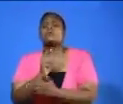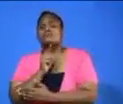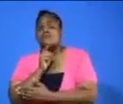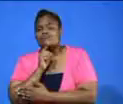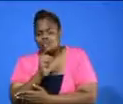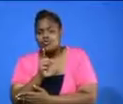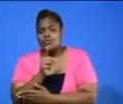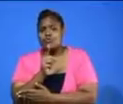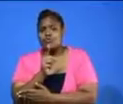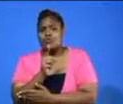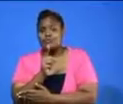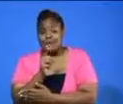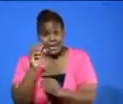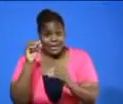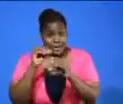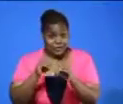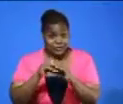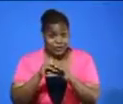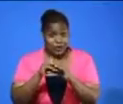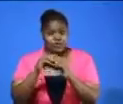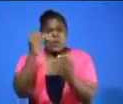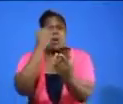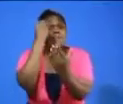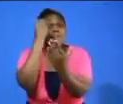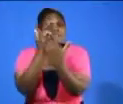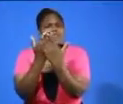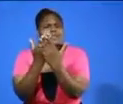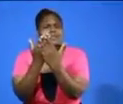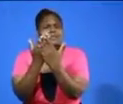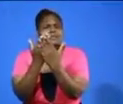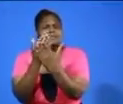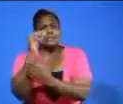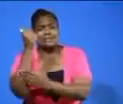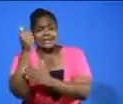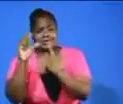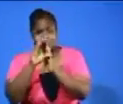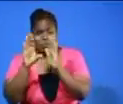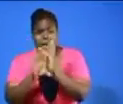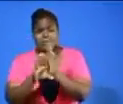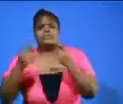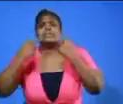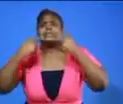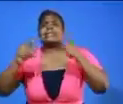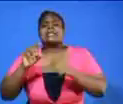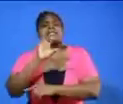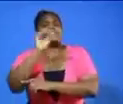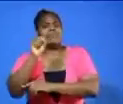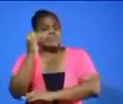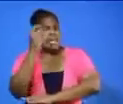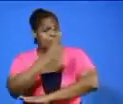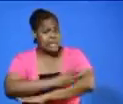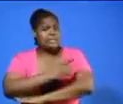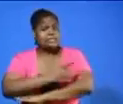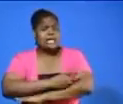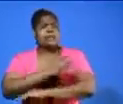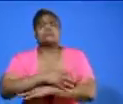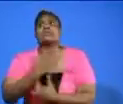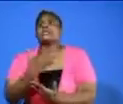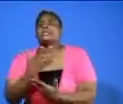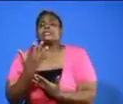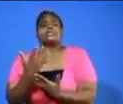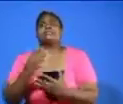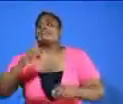includes obedience to God's Ten Commandments. That includes the declaration of the seventh day Sabbath. That includes the